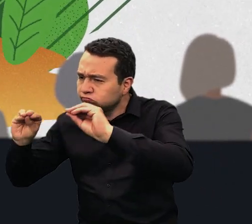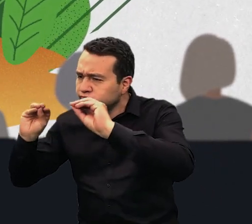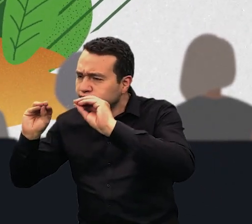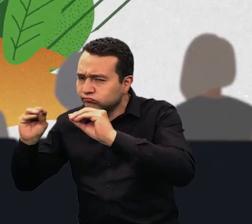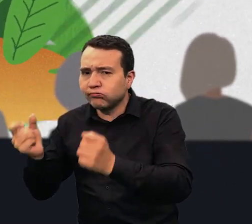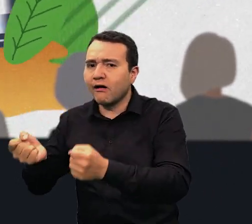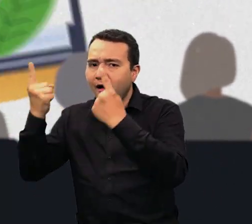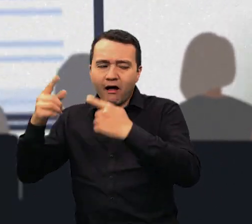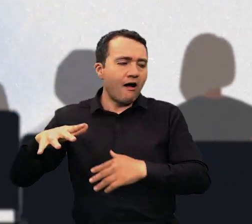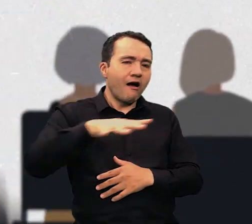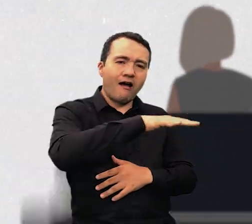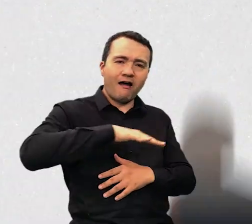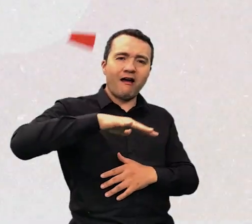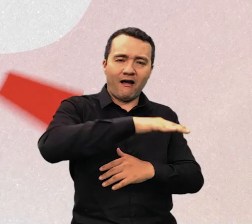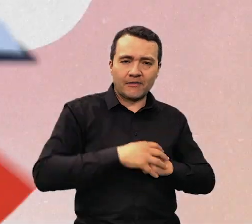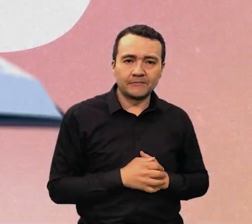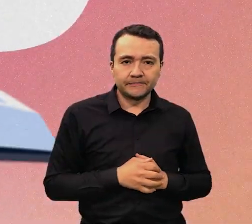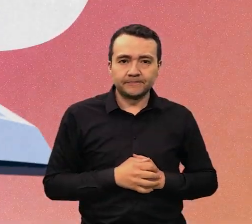of justice.